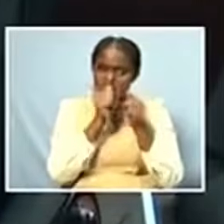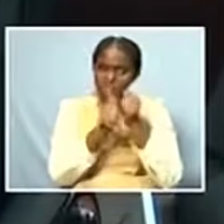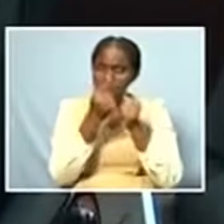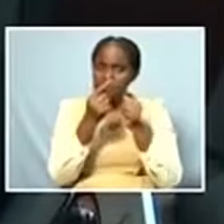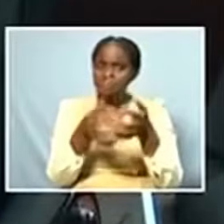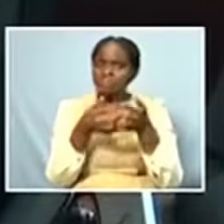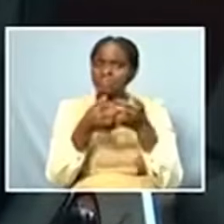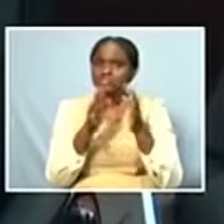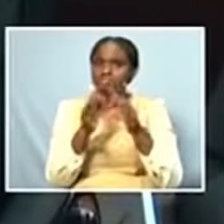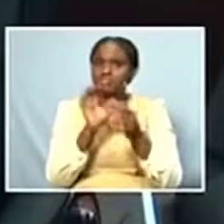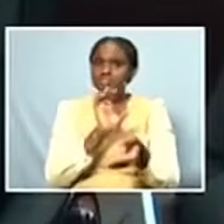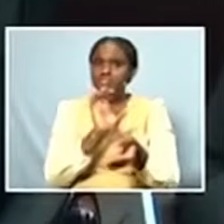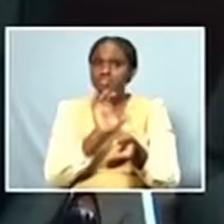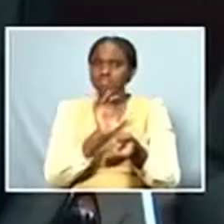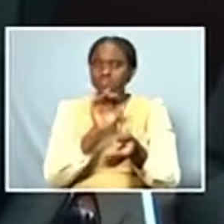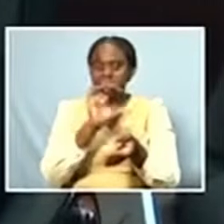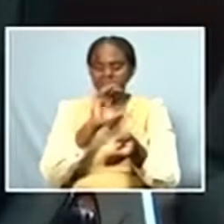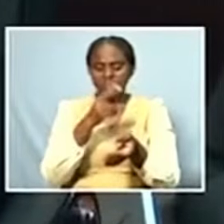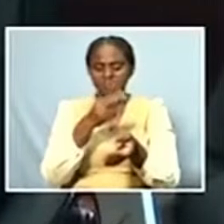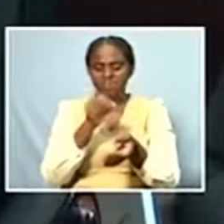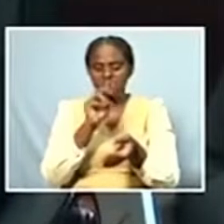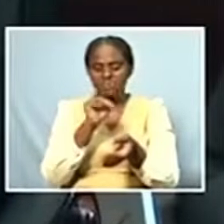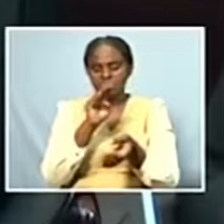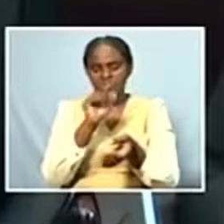Engineer Chomba, of these 4?